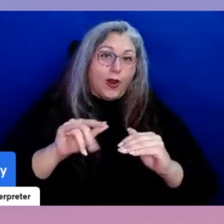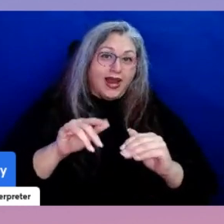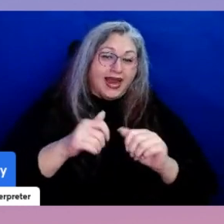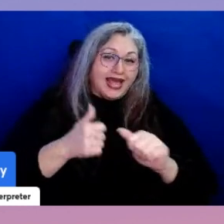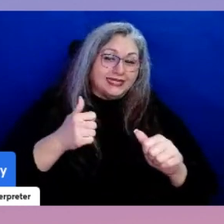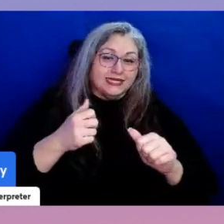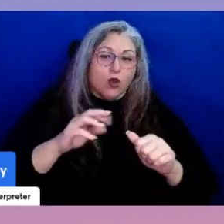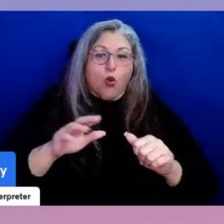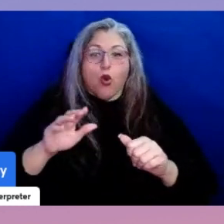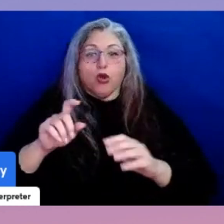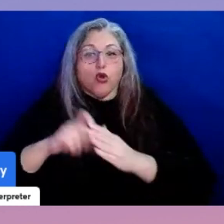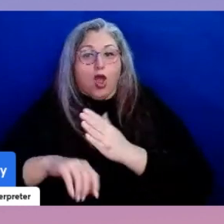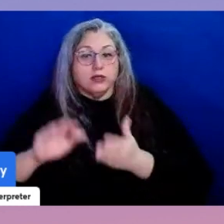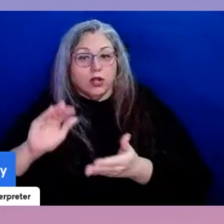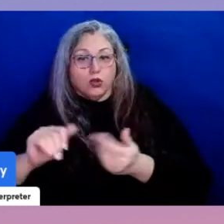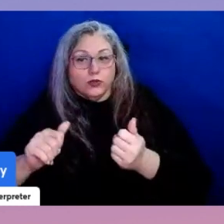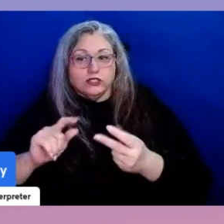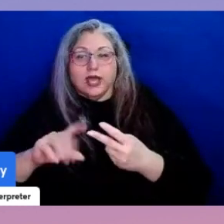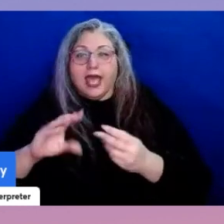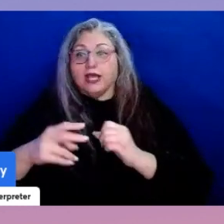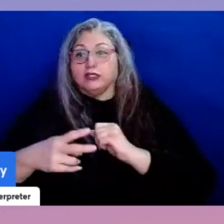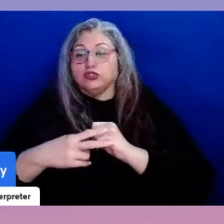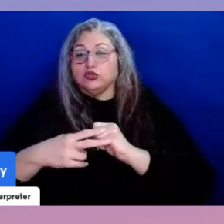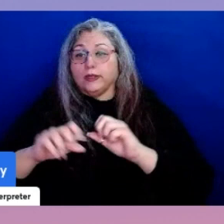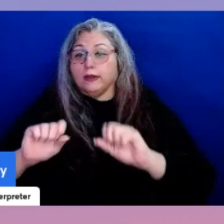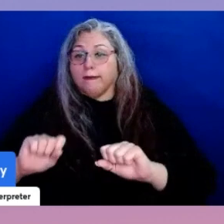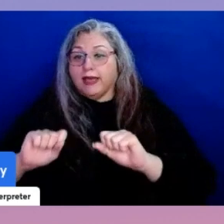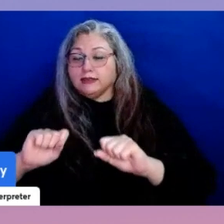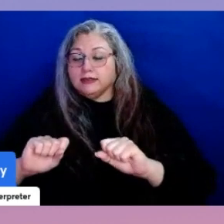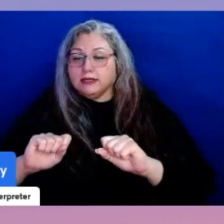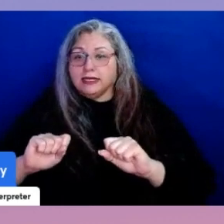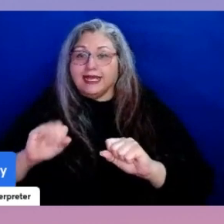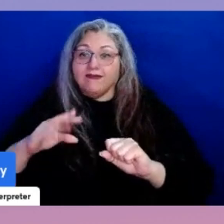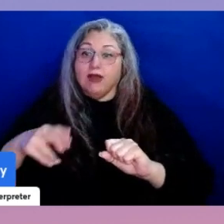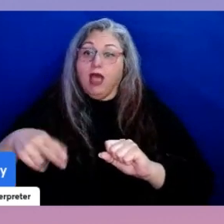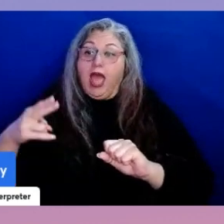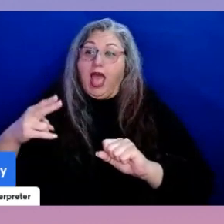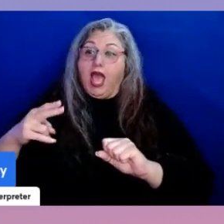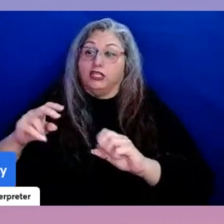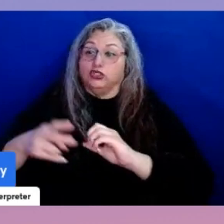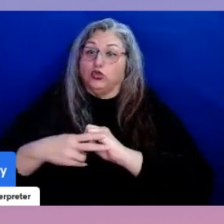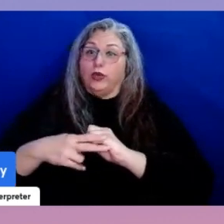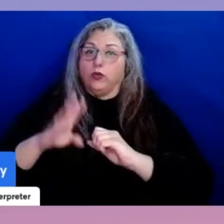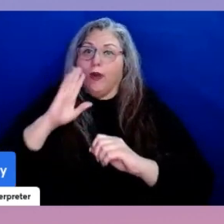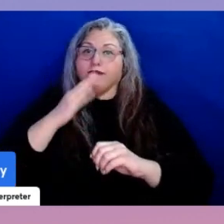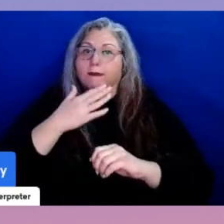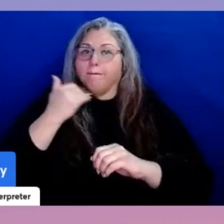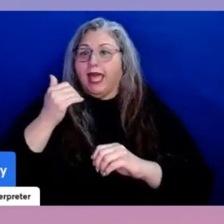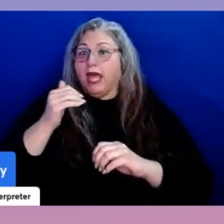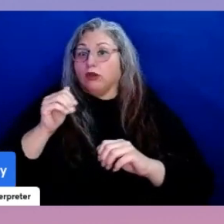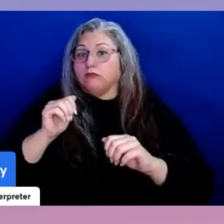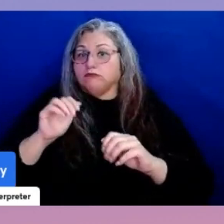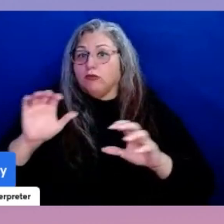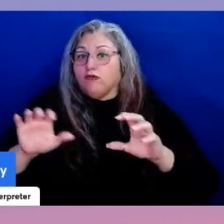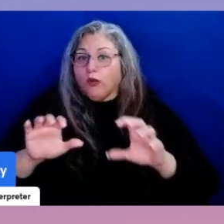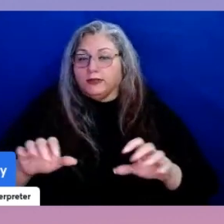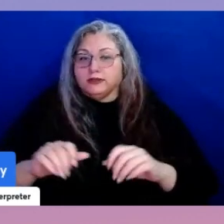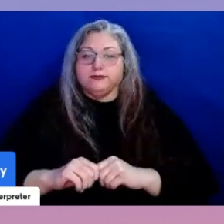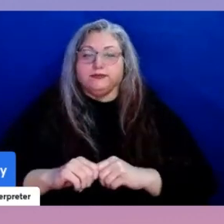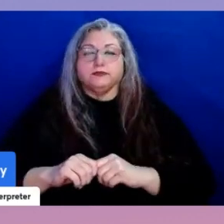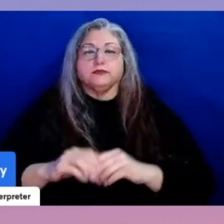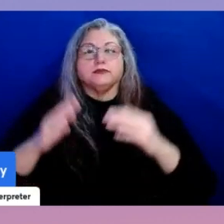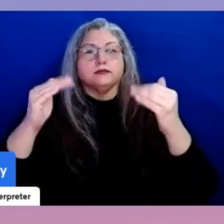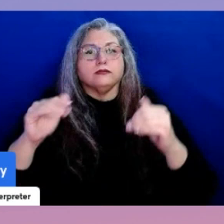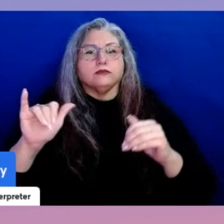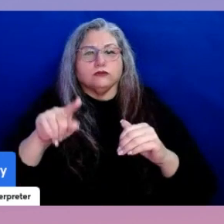and storage capacity, where higher storage capacity leads to better performance. In addition, you can